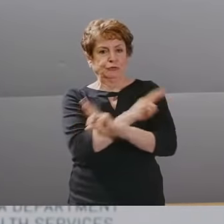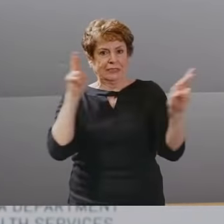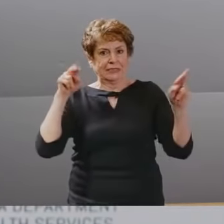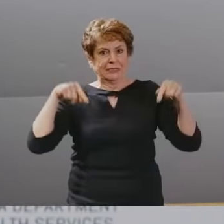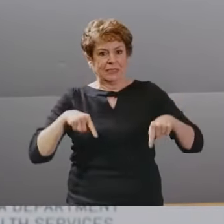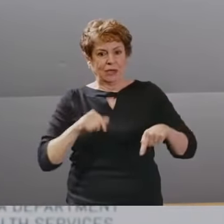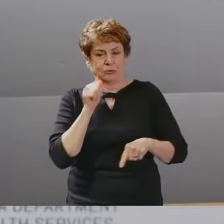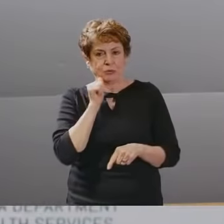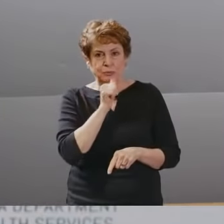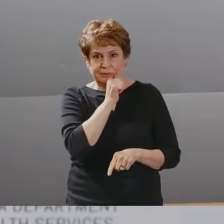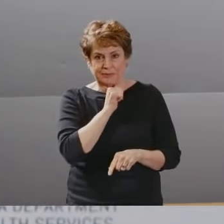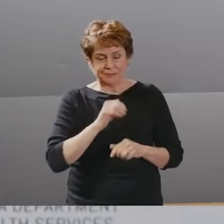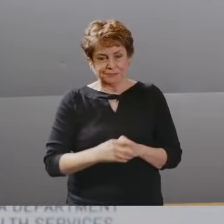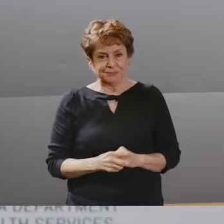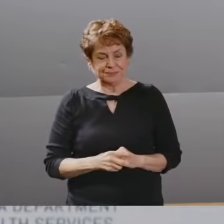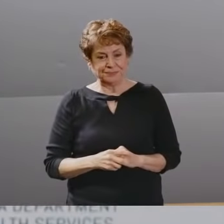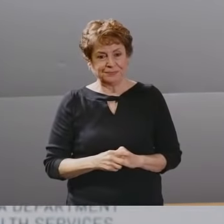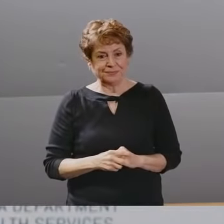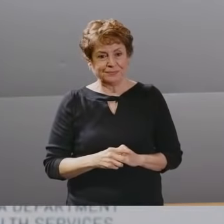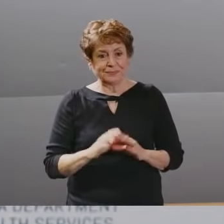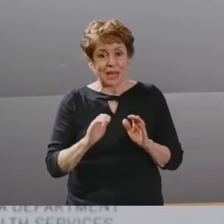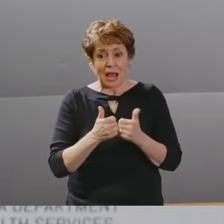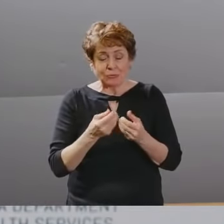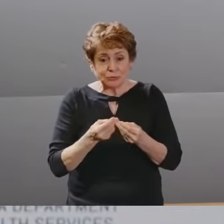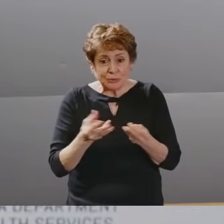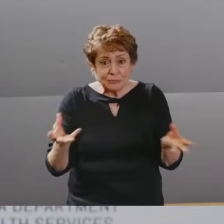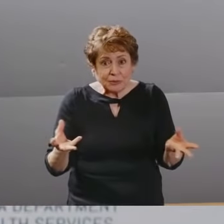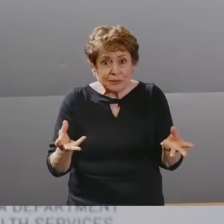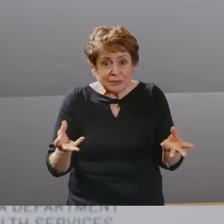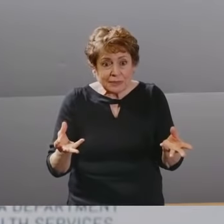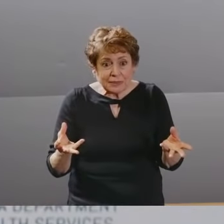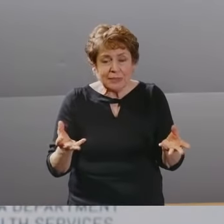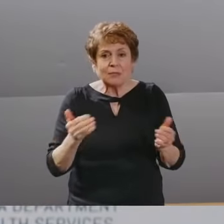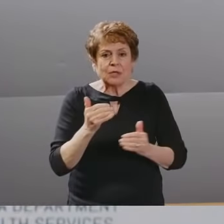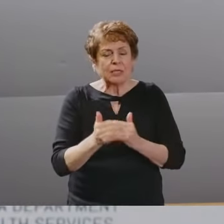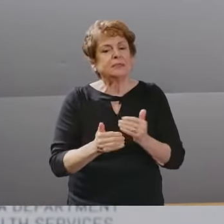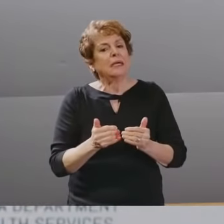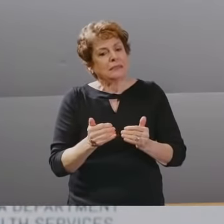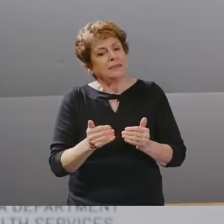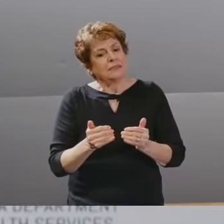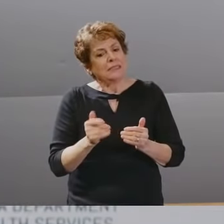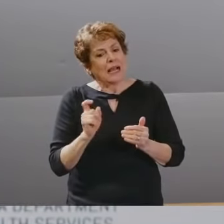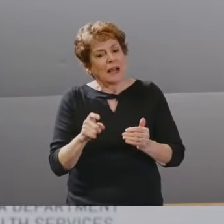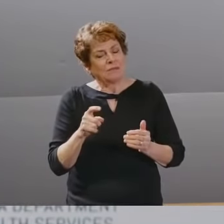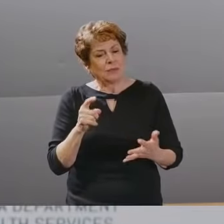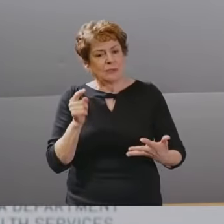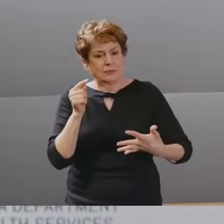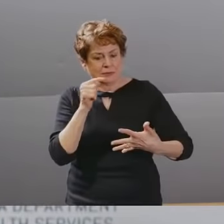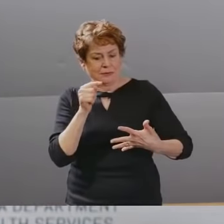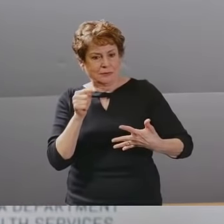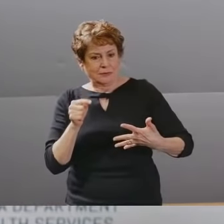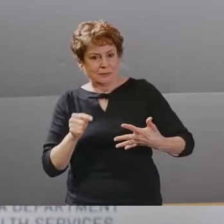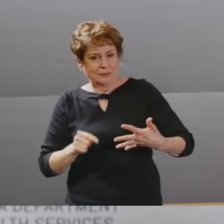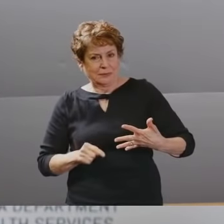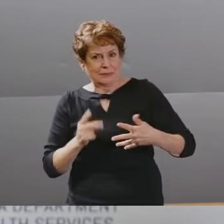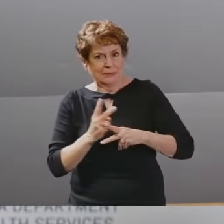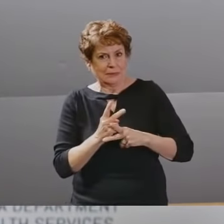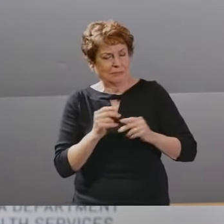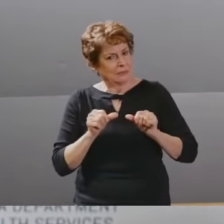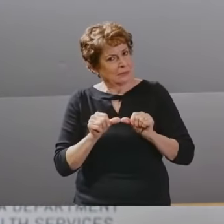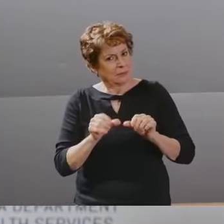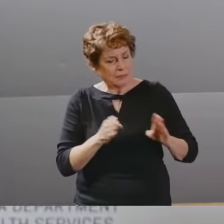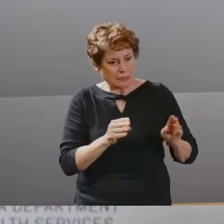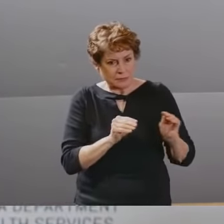some logistical things that we have to take into consideration, and that was one of the important parts of the enhanced surveillance. Is